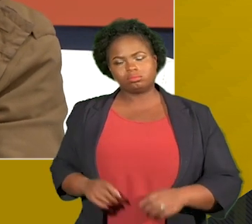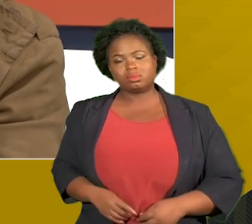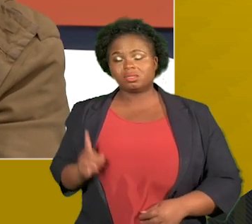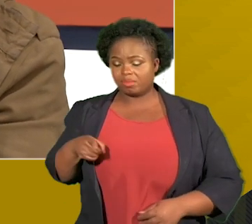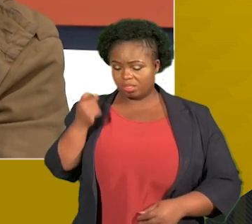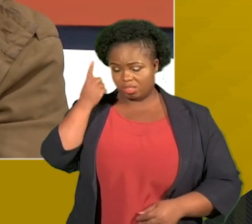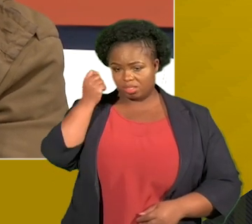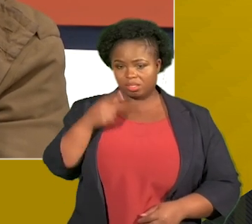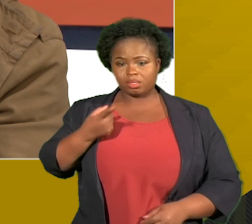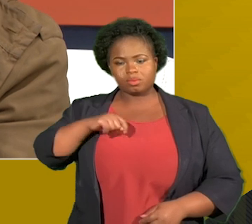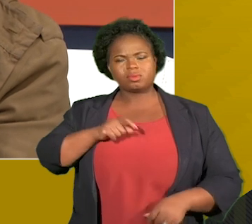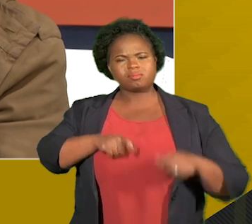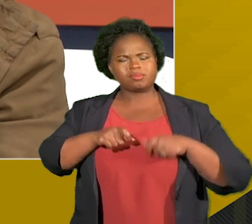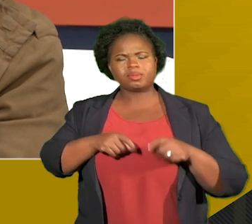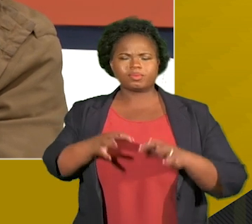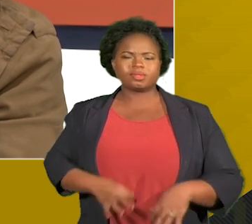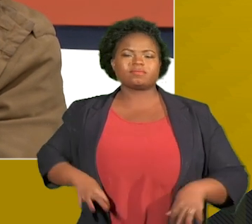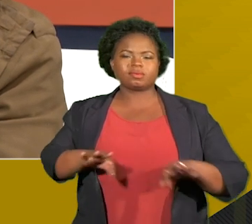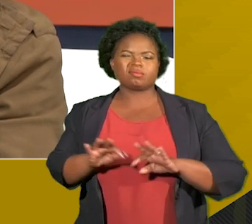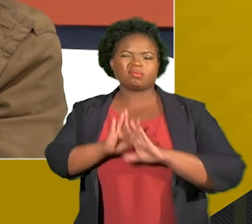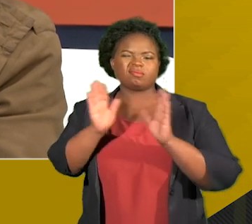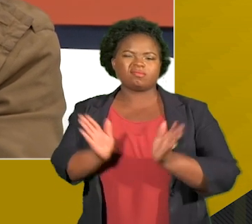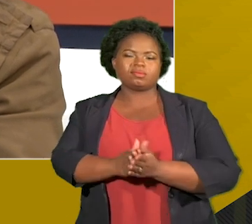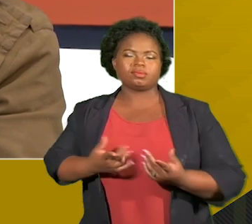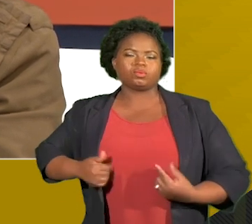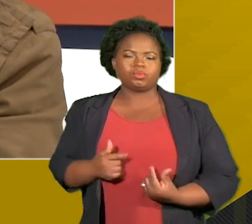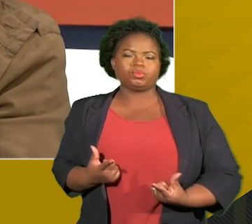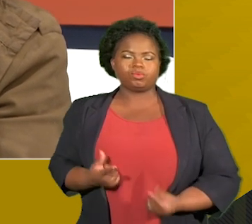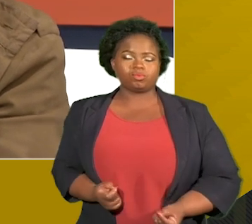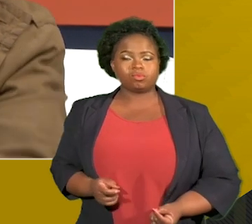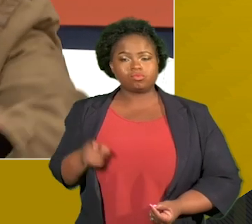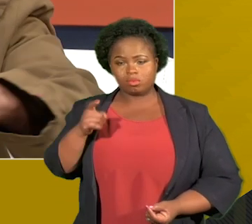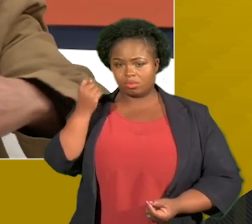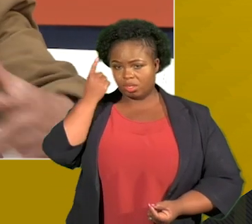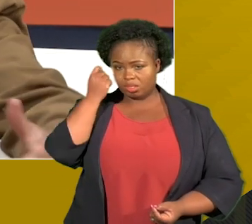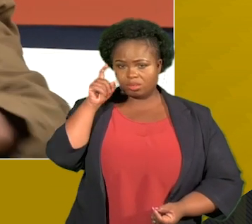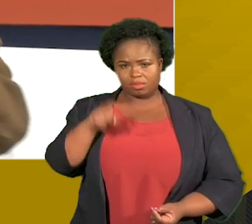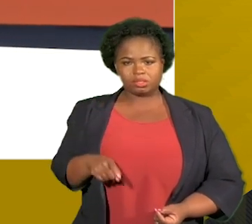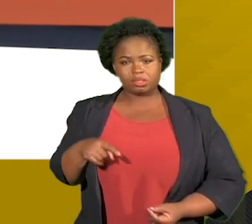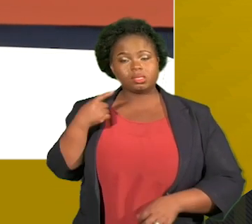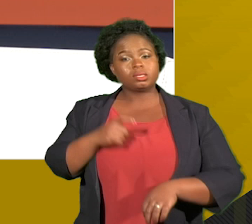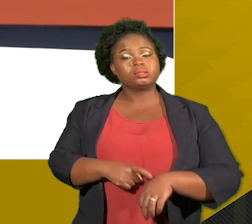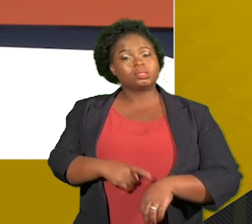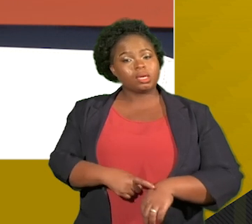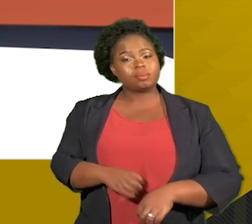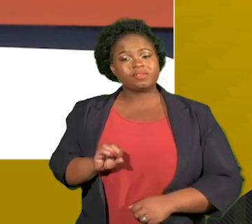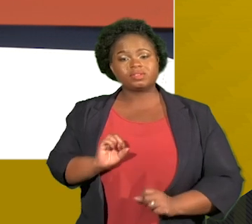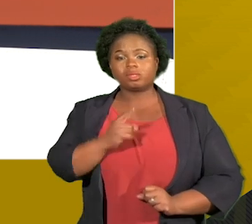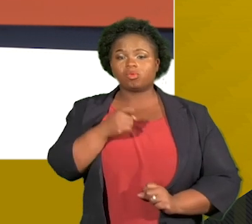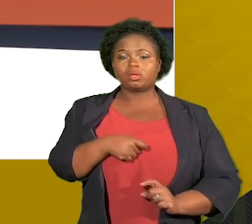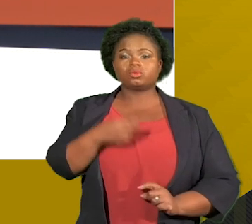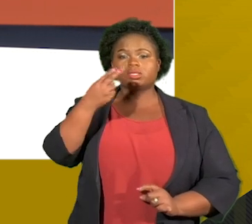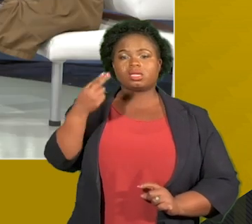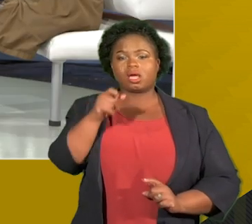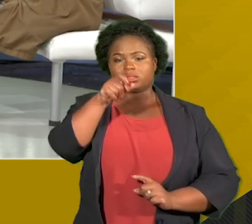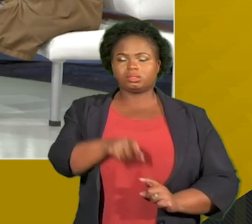we artists, we value the thing that we do for, you should understand next time when you're dealing with an artist that you're not